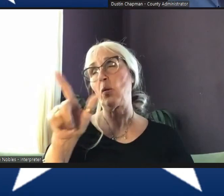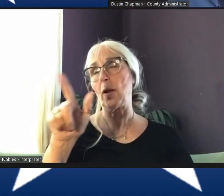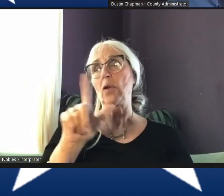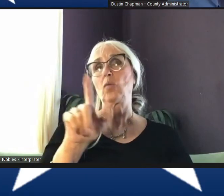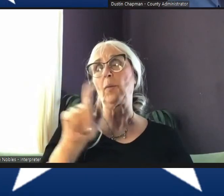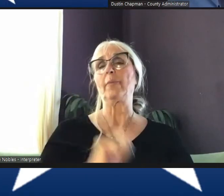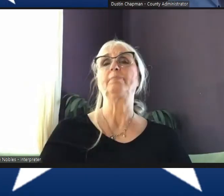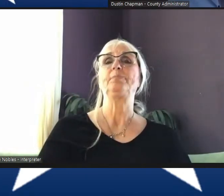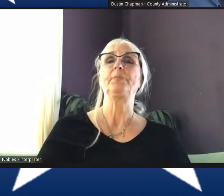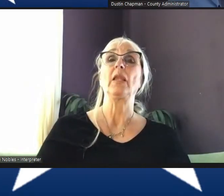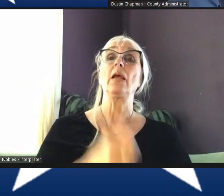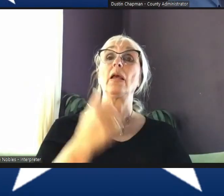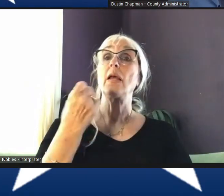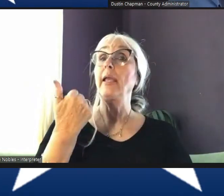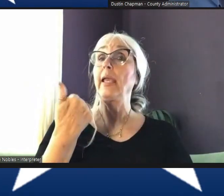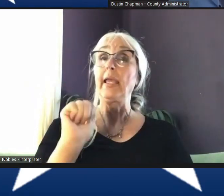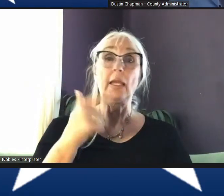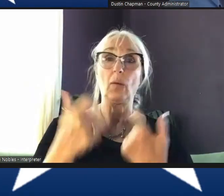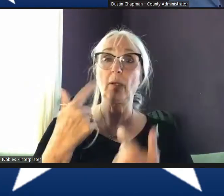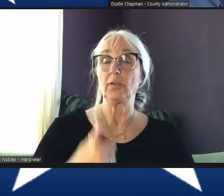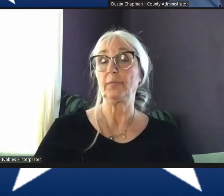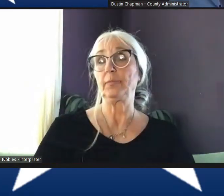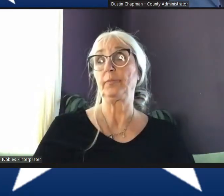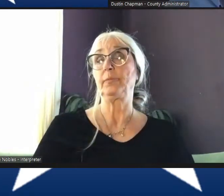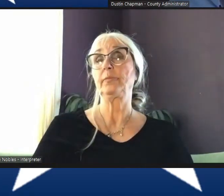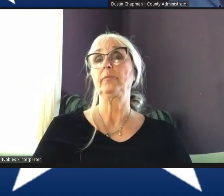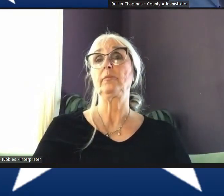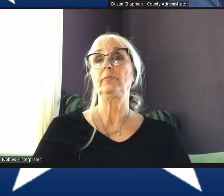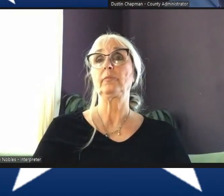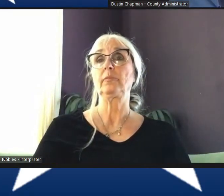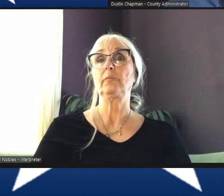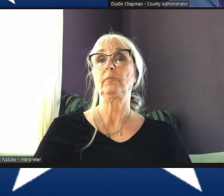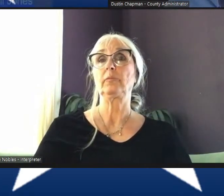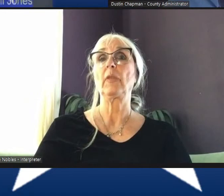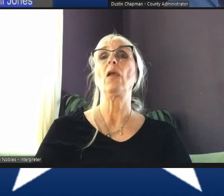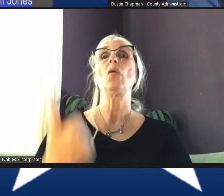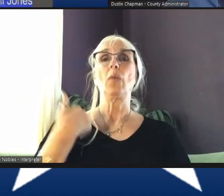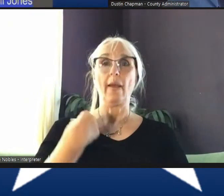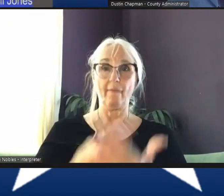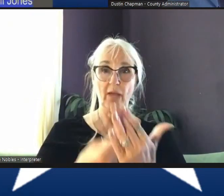Okay, any questions? If And we not, have those funds in the